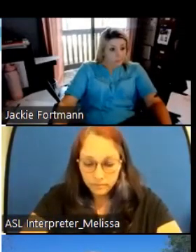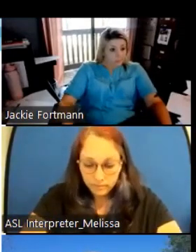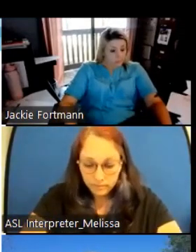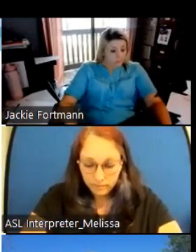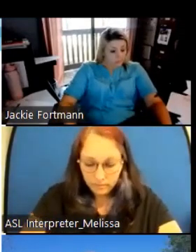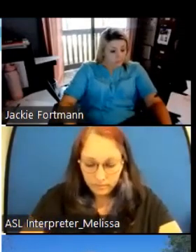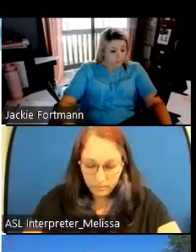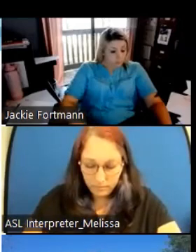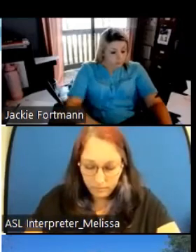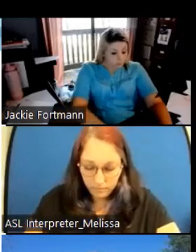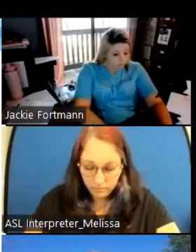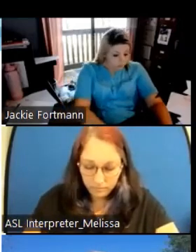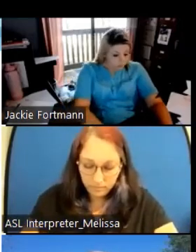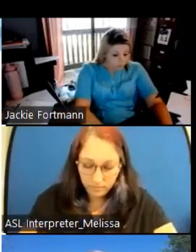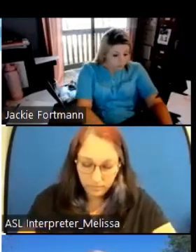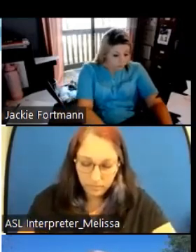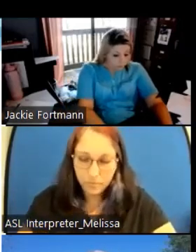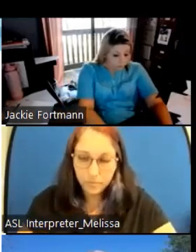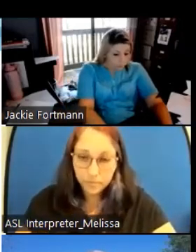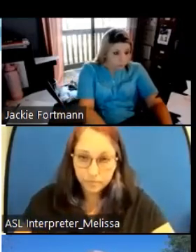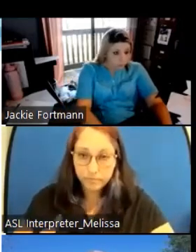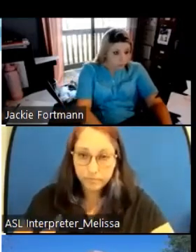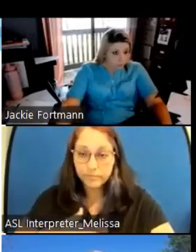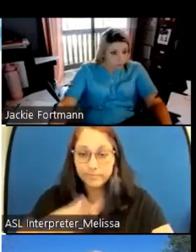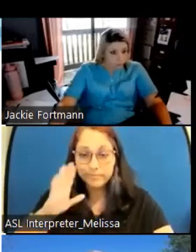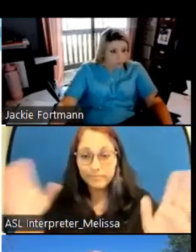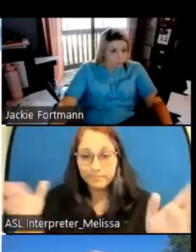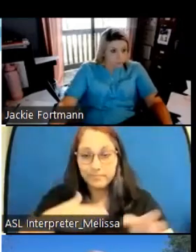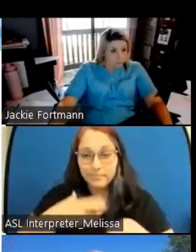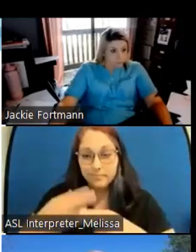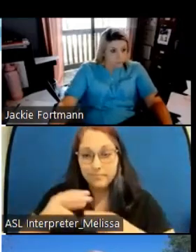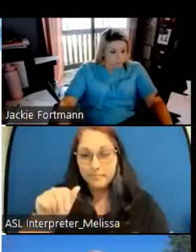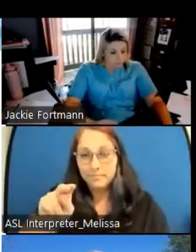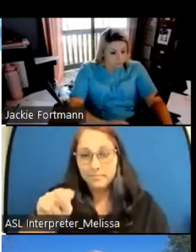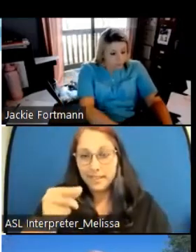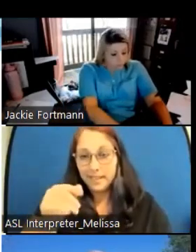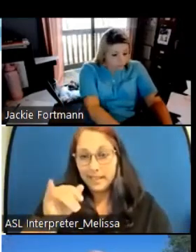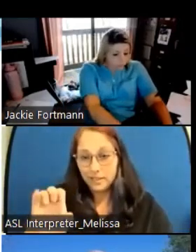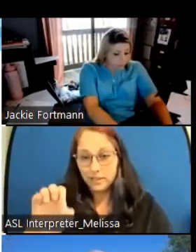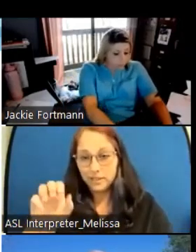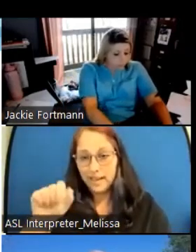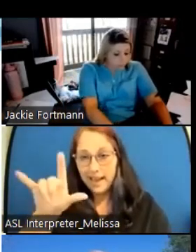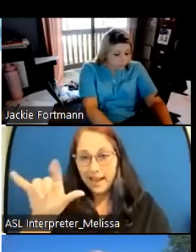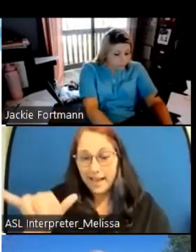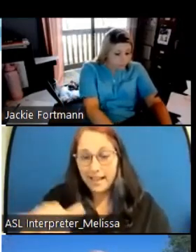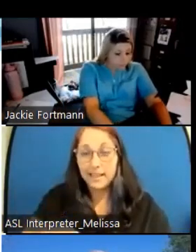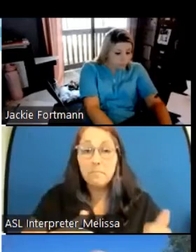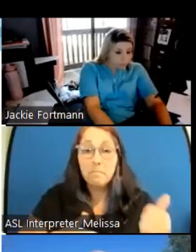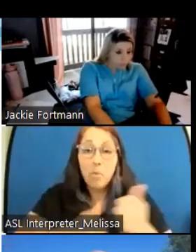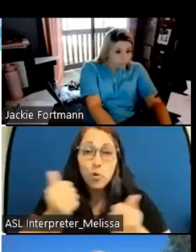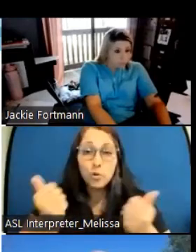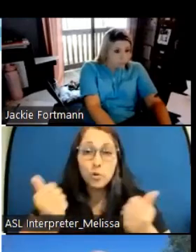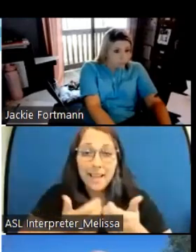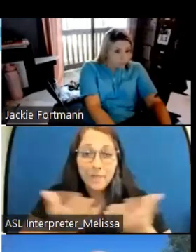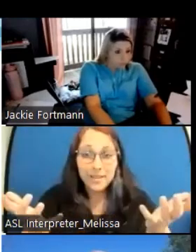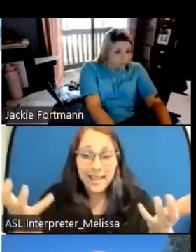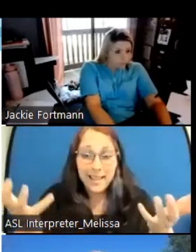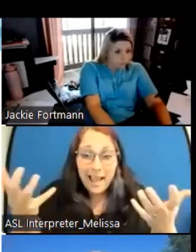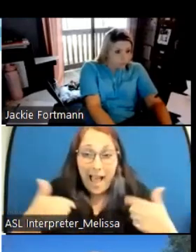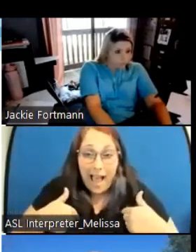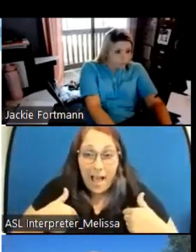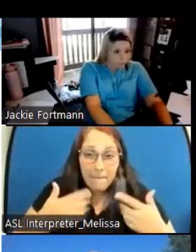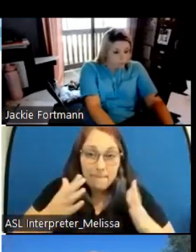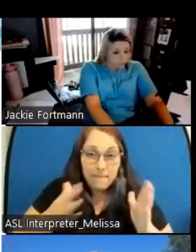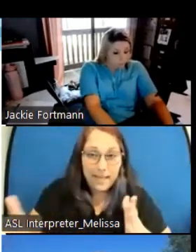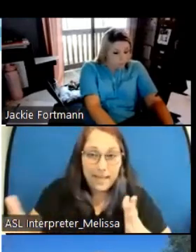Good afternoon, I'm Angie Alley, and most everything, in the essence of time, since most everything that I was going to cover has been covered, just want to